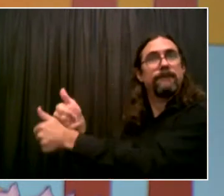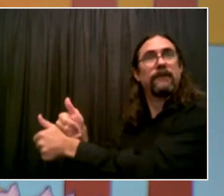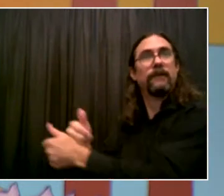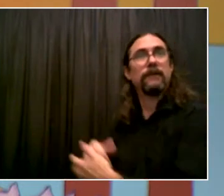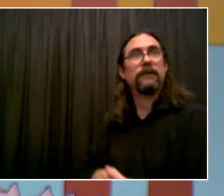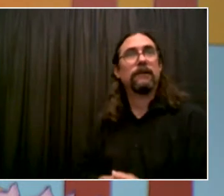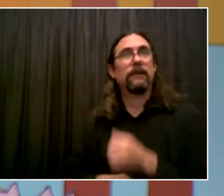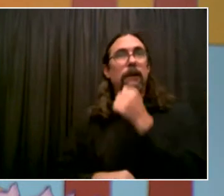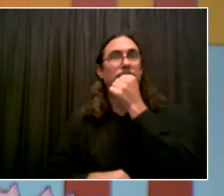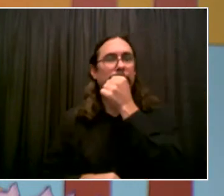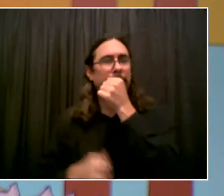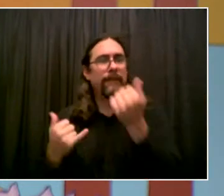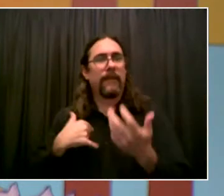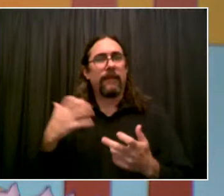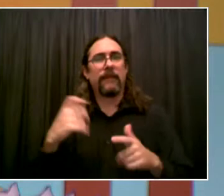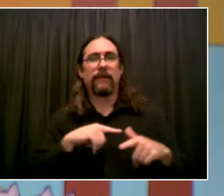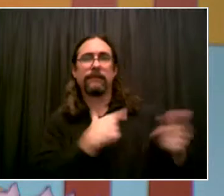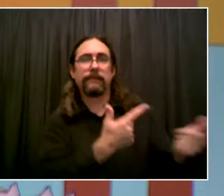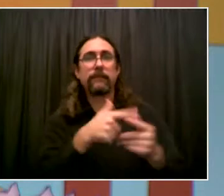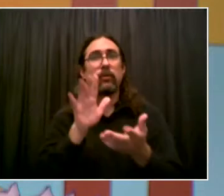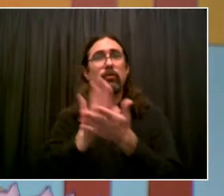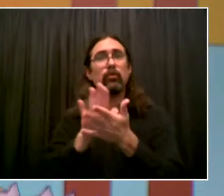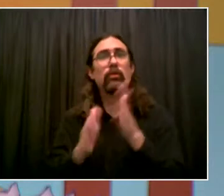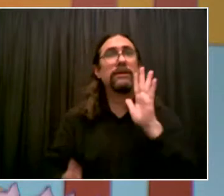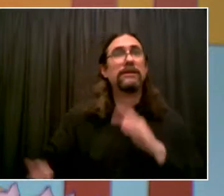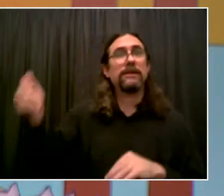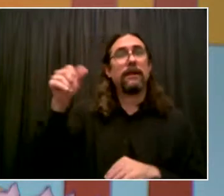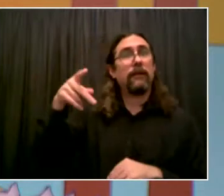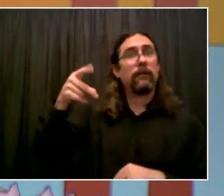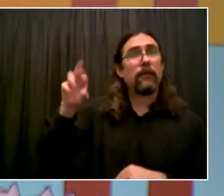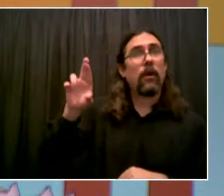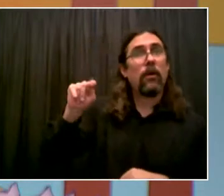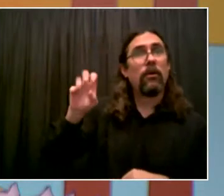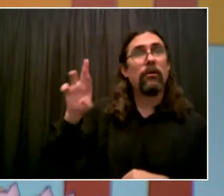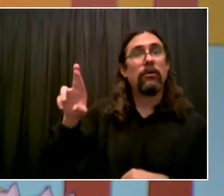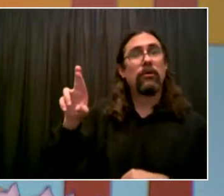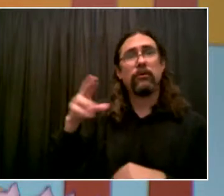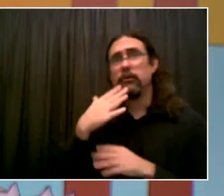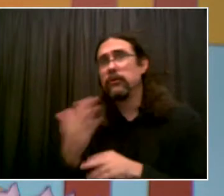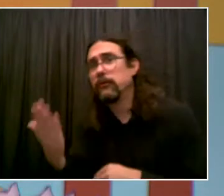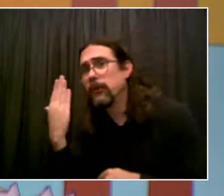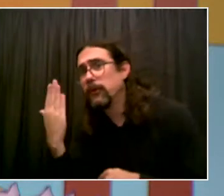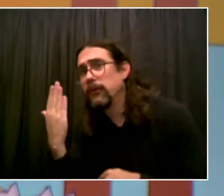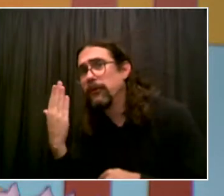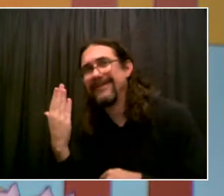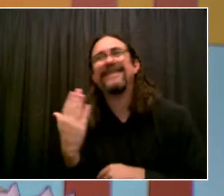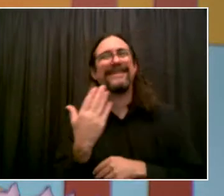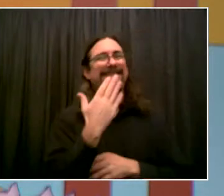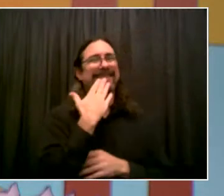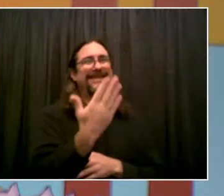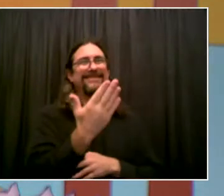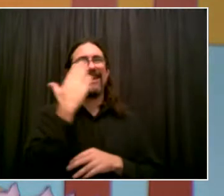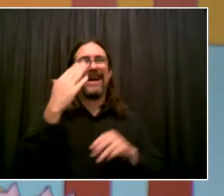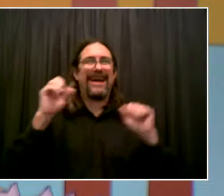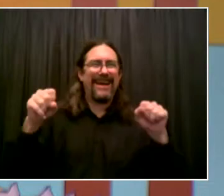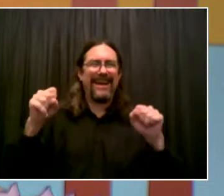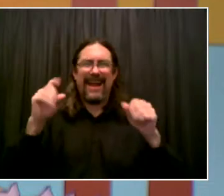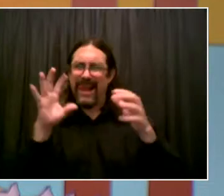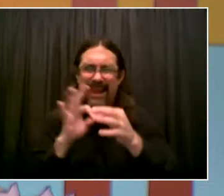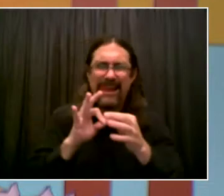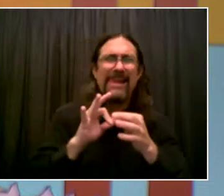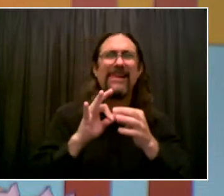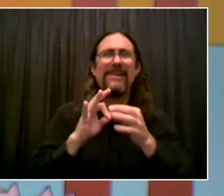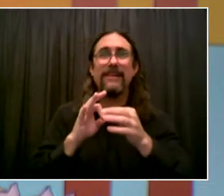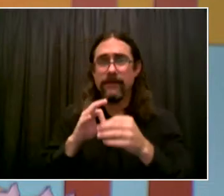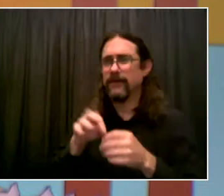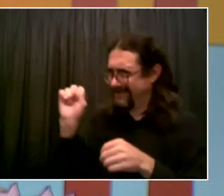Chancellor. Good morning. There you are. All right. We knew you were out there. Yes, good morning,